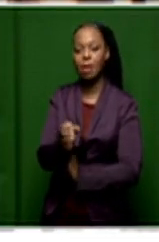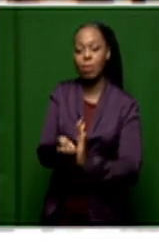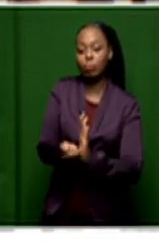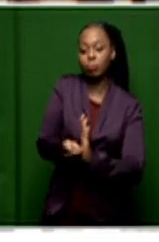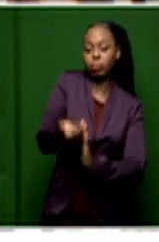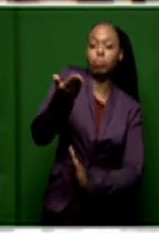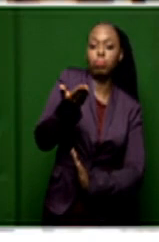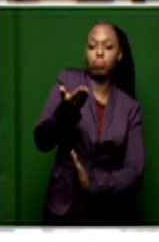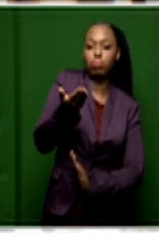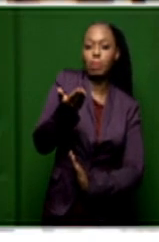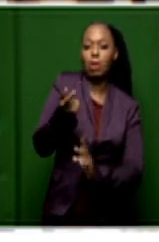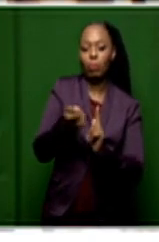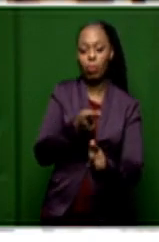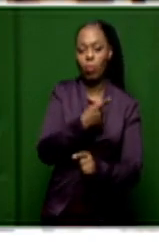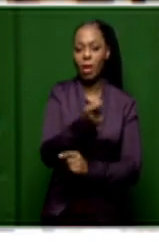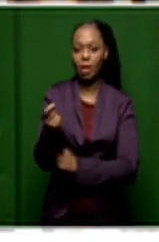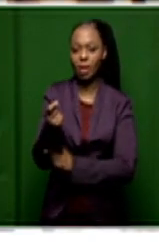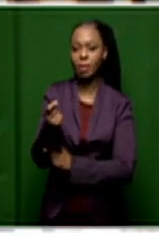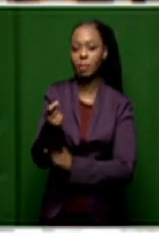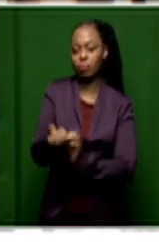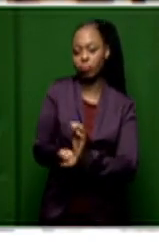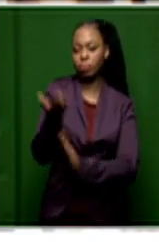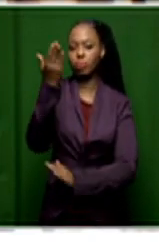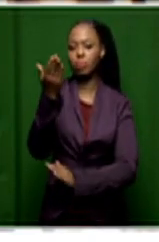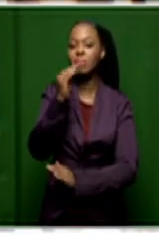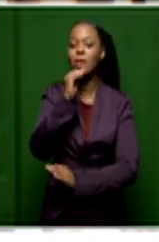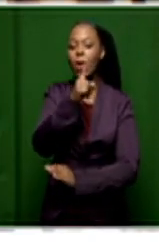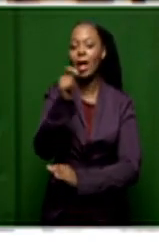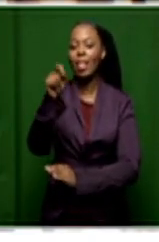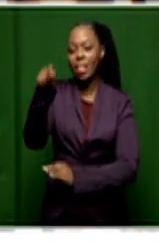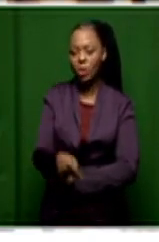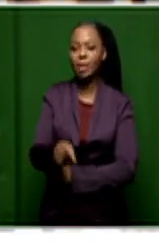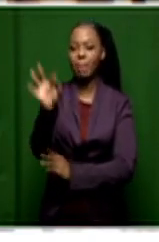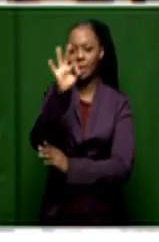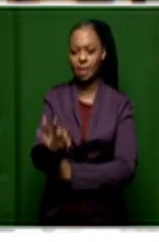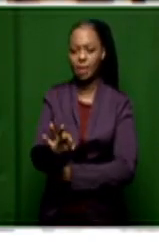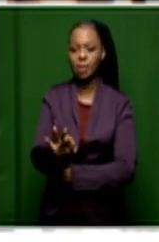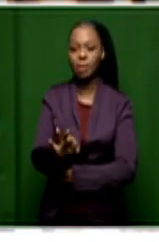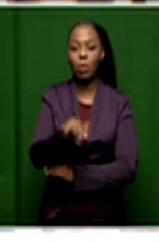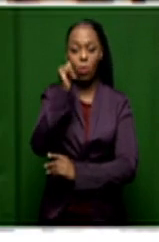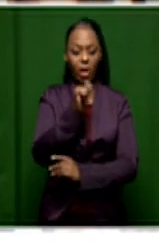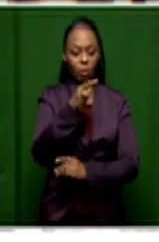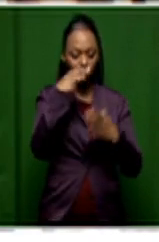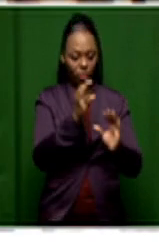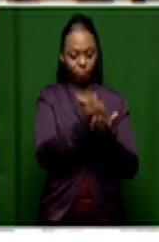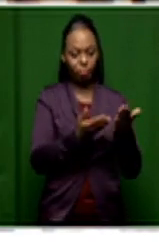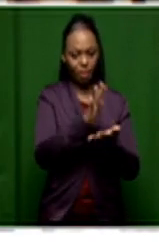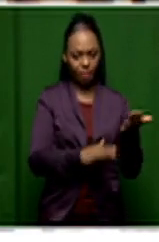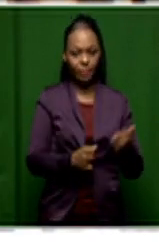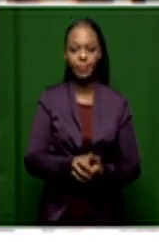from 1 to 100, that's a 100,000% improvement. So that's the first